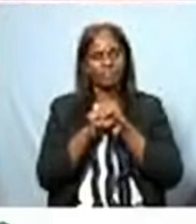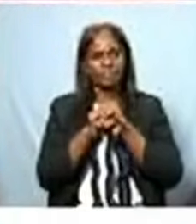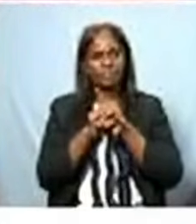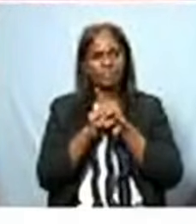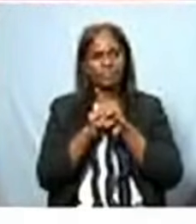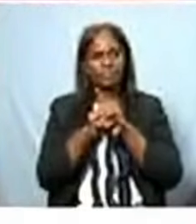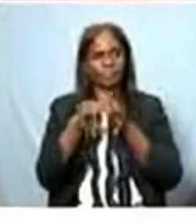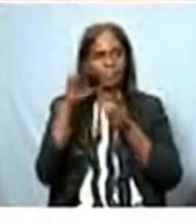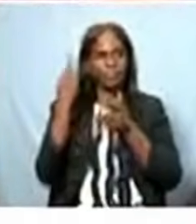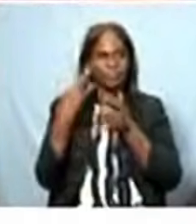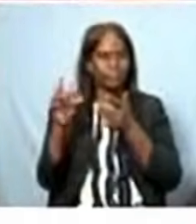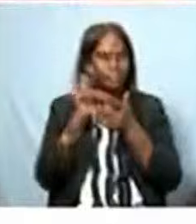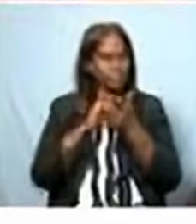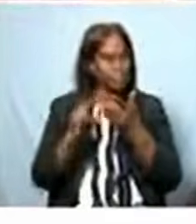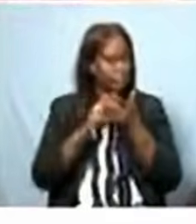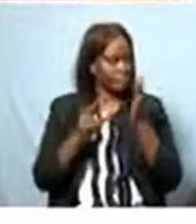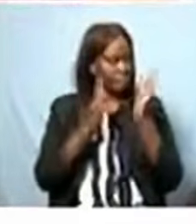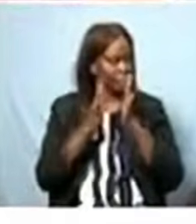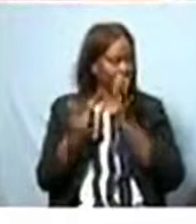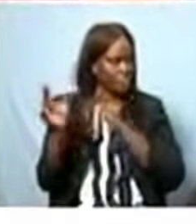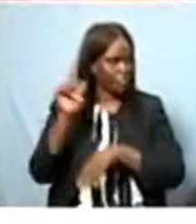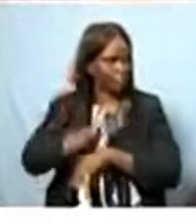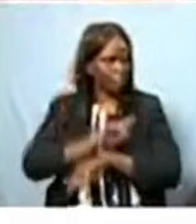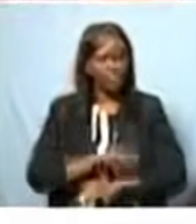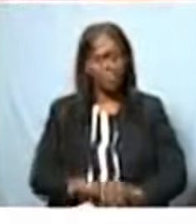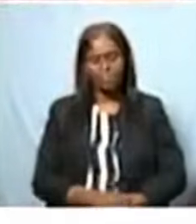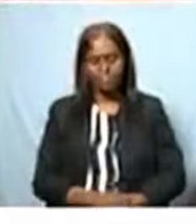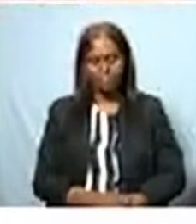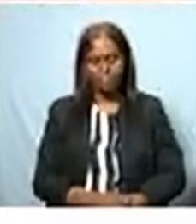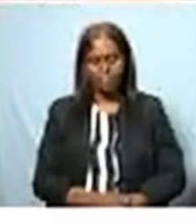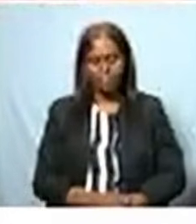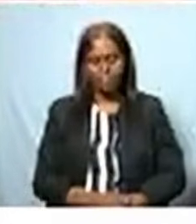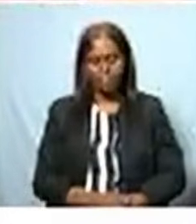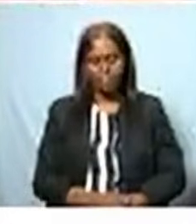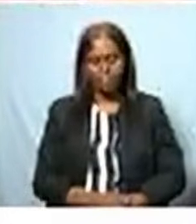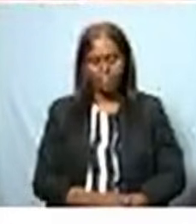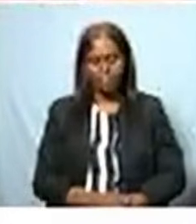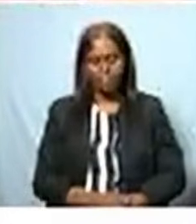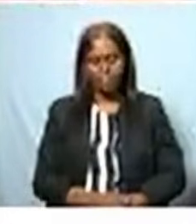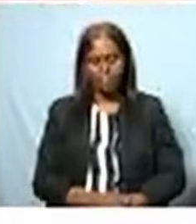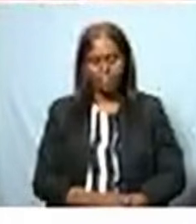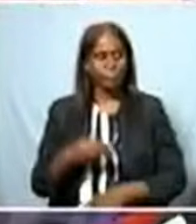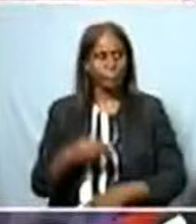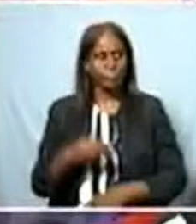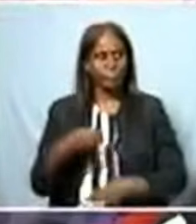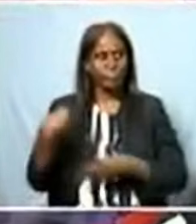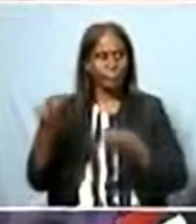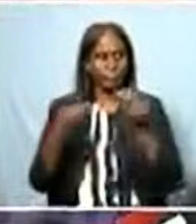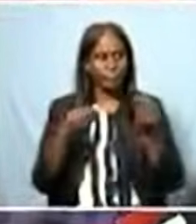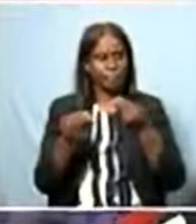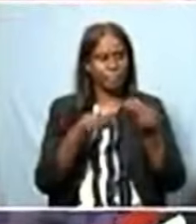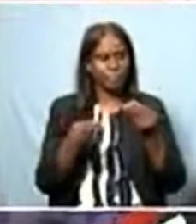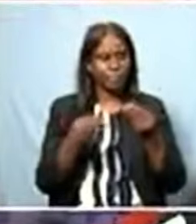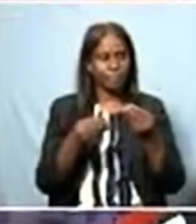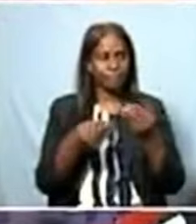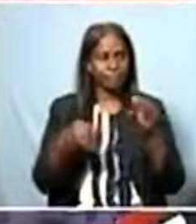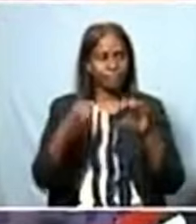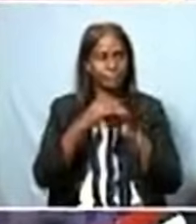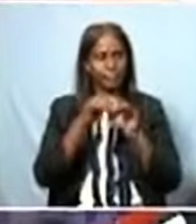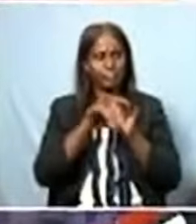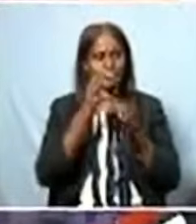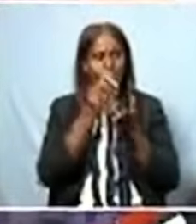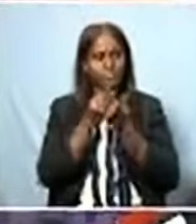The clerk will now read the orders of the day. Estimates of revenue expenditure, including